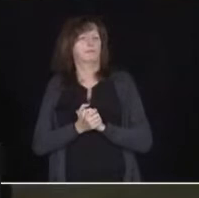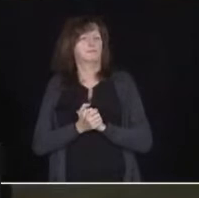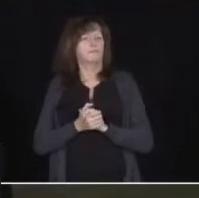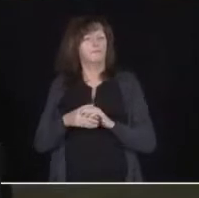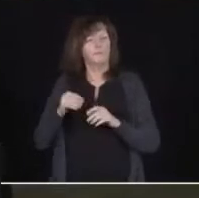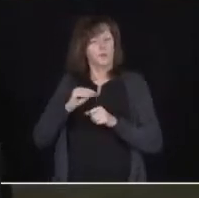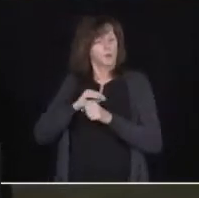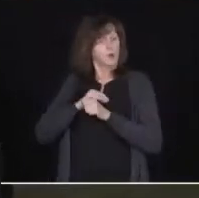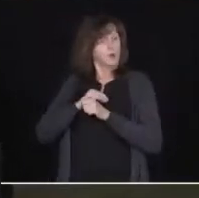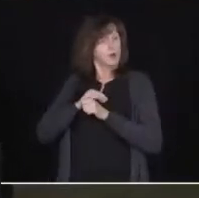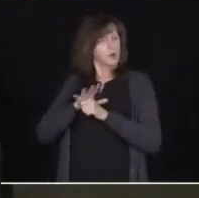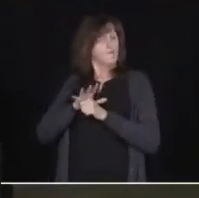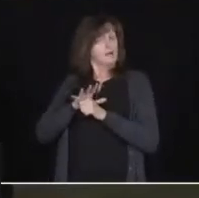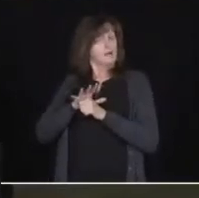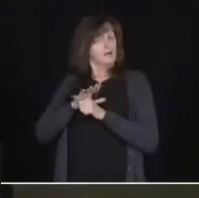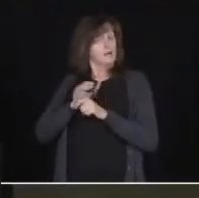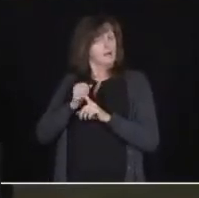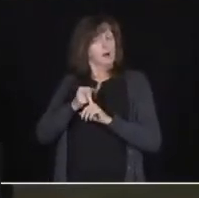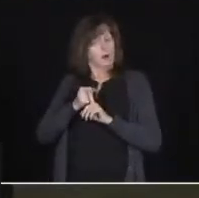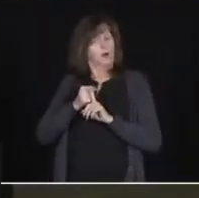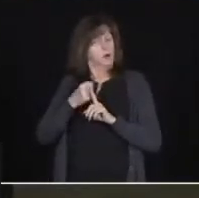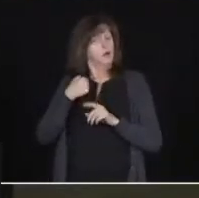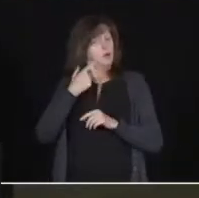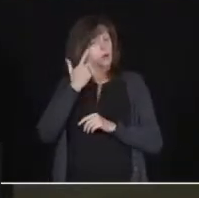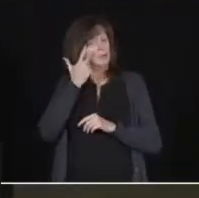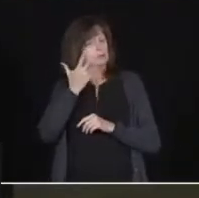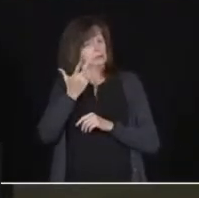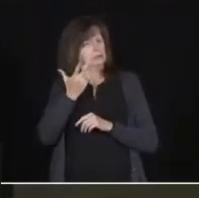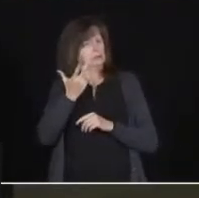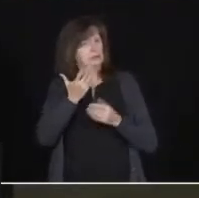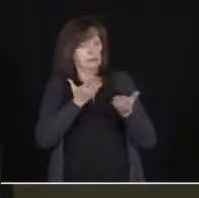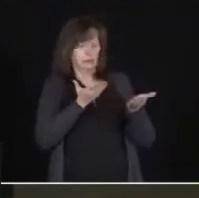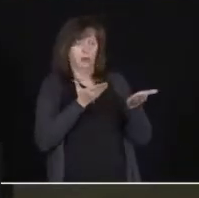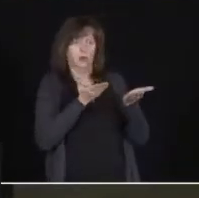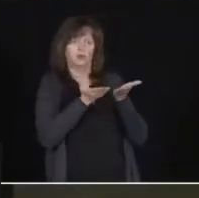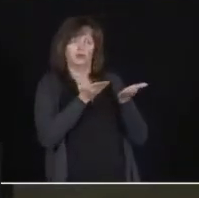the importance of living within walking distance of services and allows us